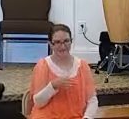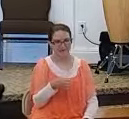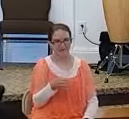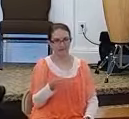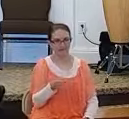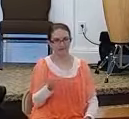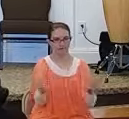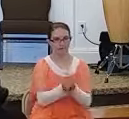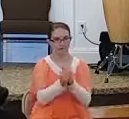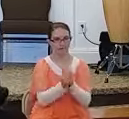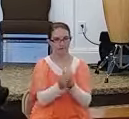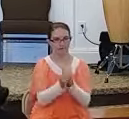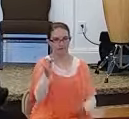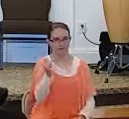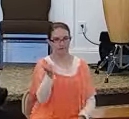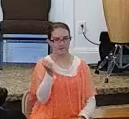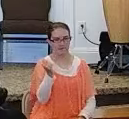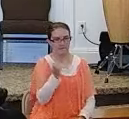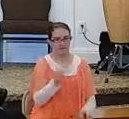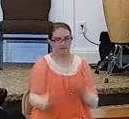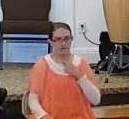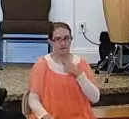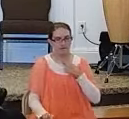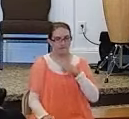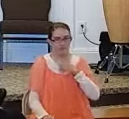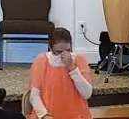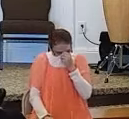there in a moment's notice.